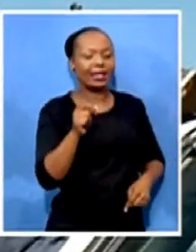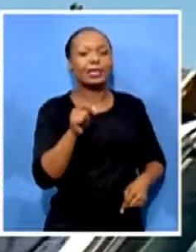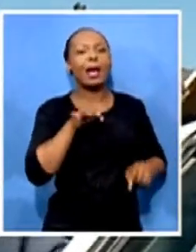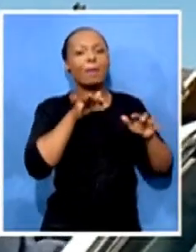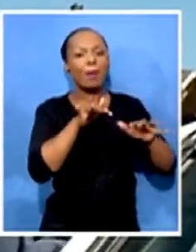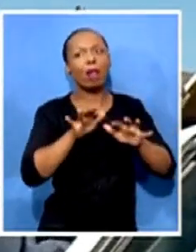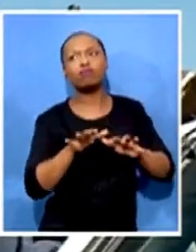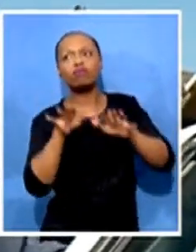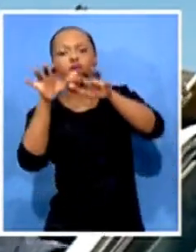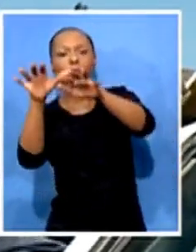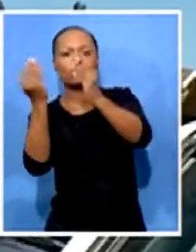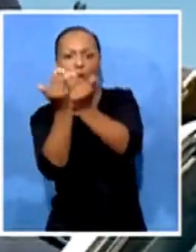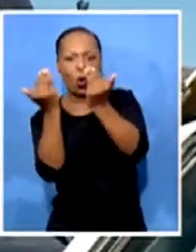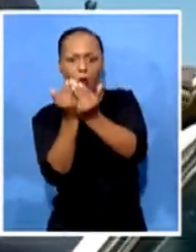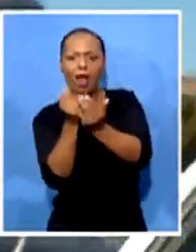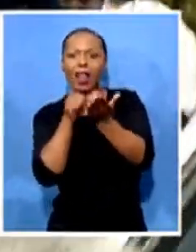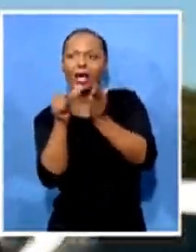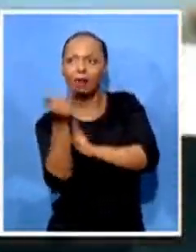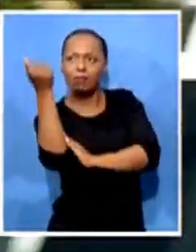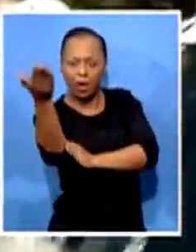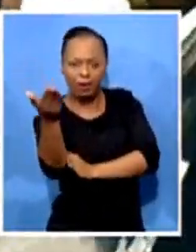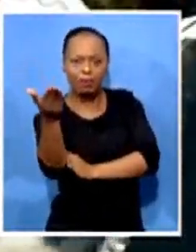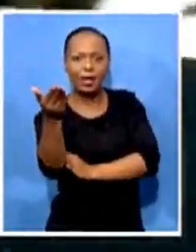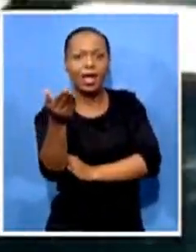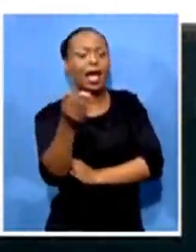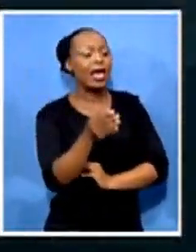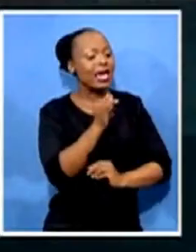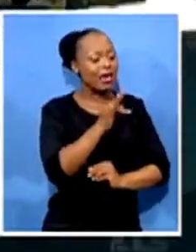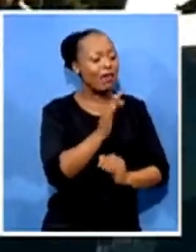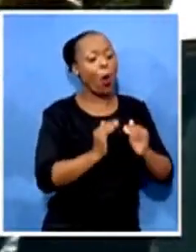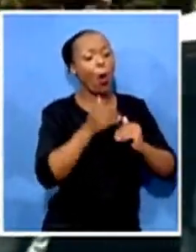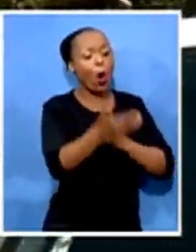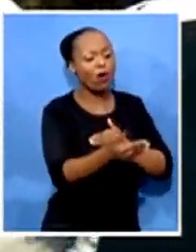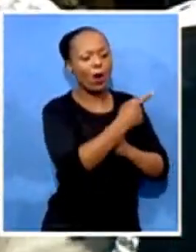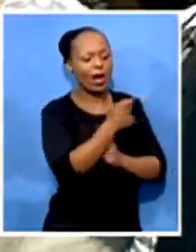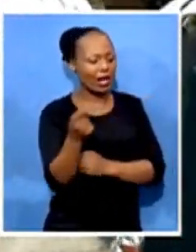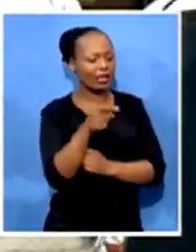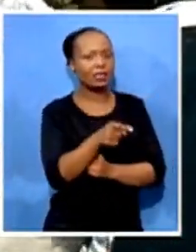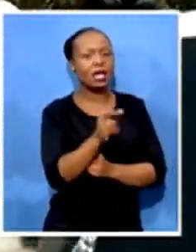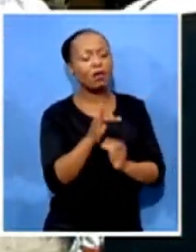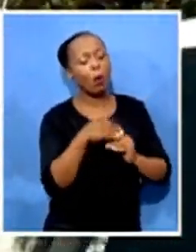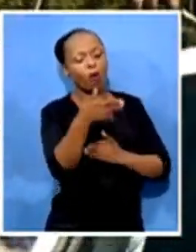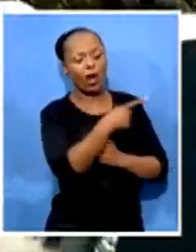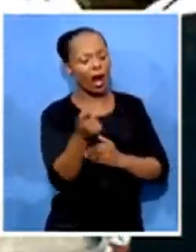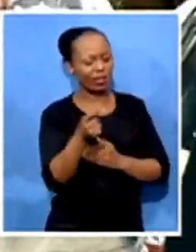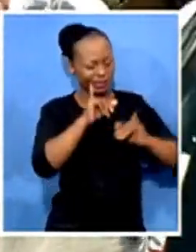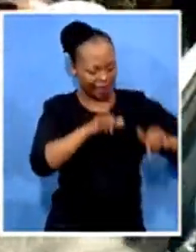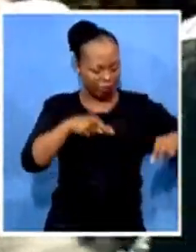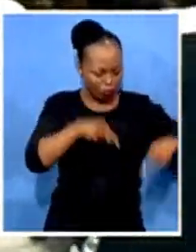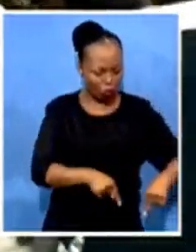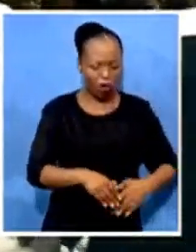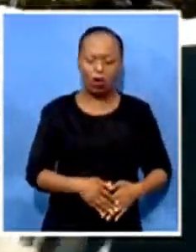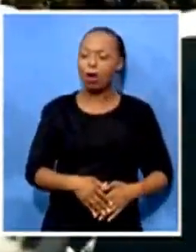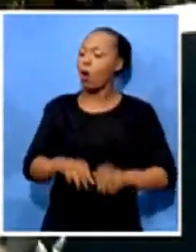people remain here. So that is why. So you're going to work with the list instead of just allowing people so that you can calm